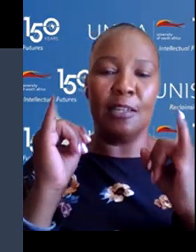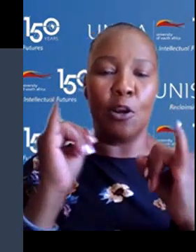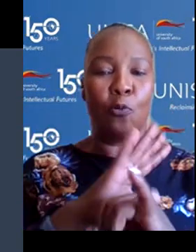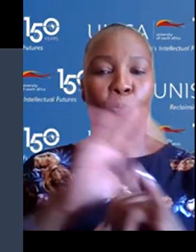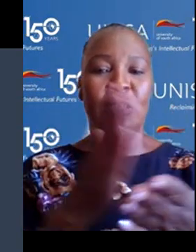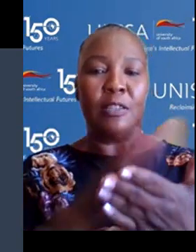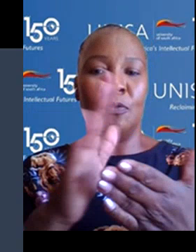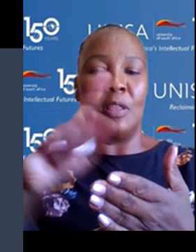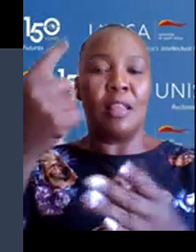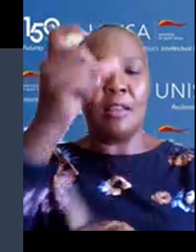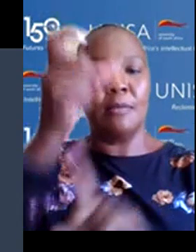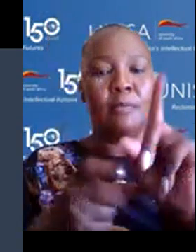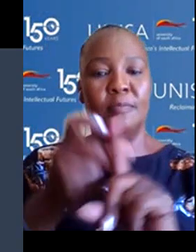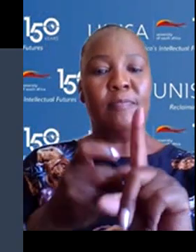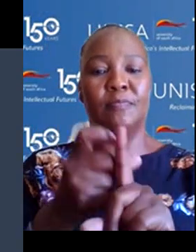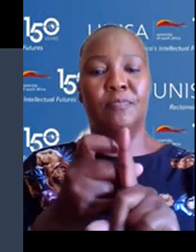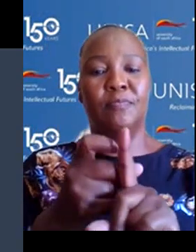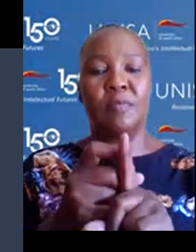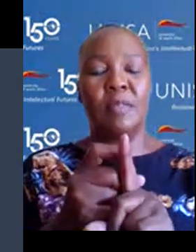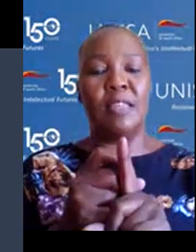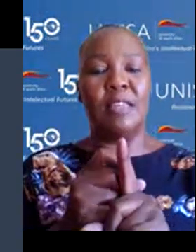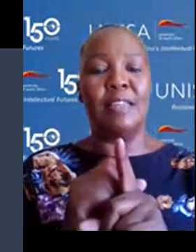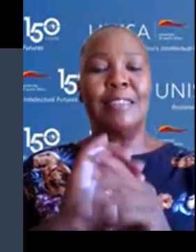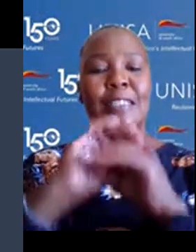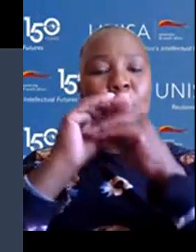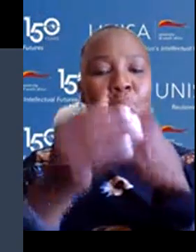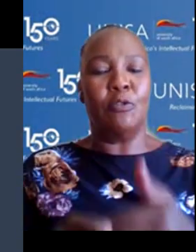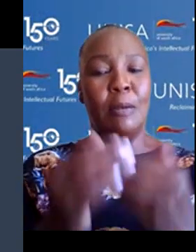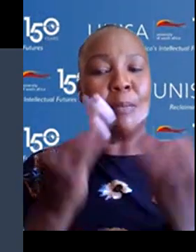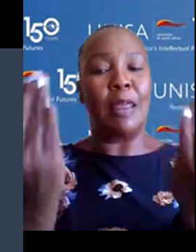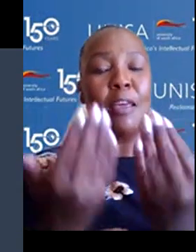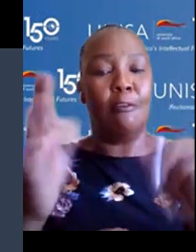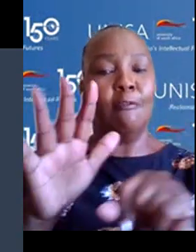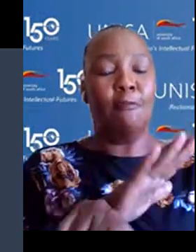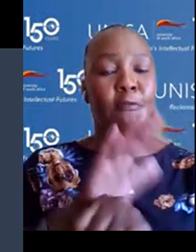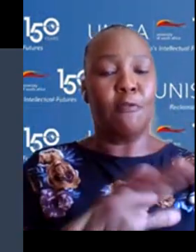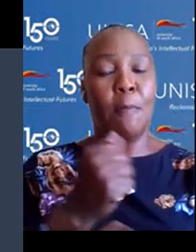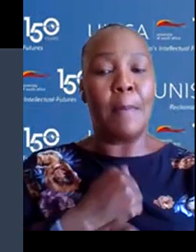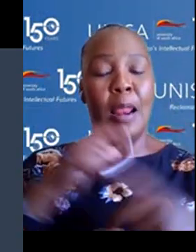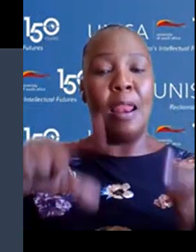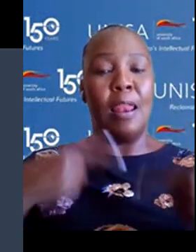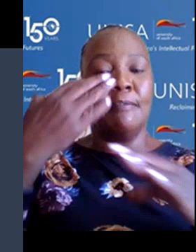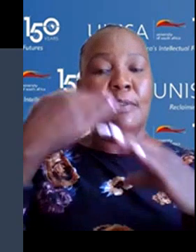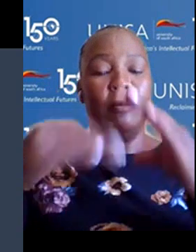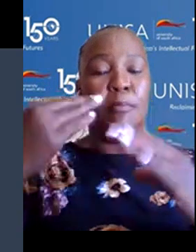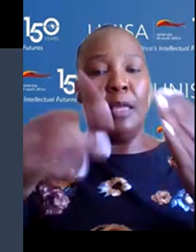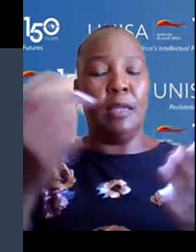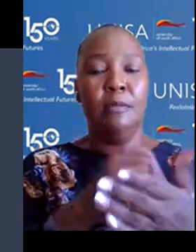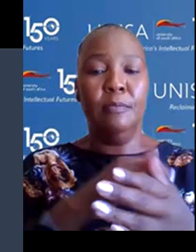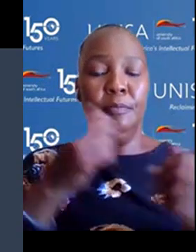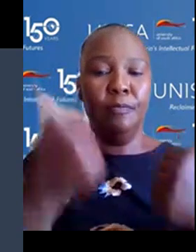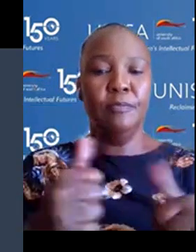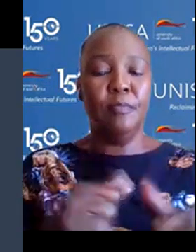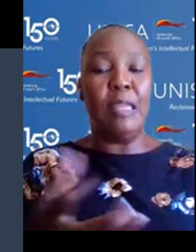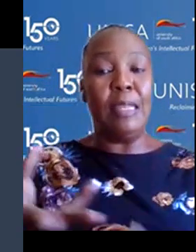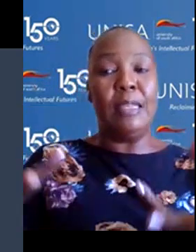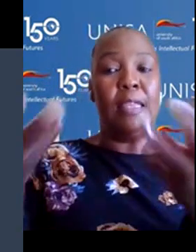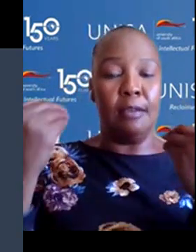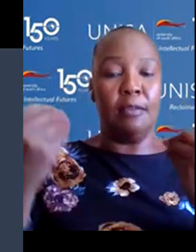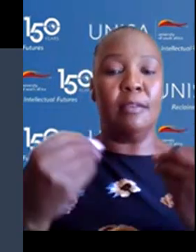anyone. Just saying the security aspect, please be very careful with your MyLife email account. If you receive an email